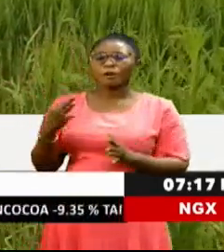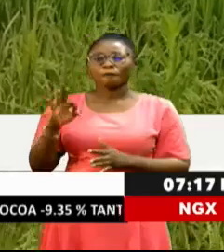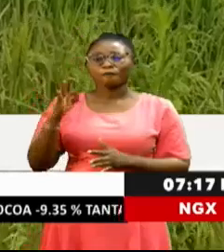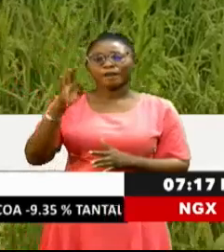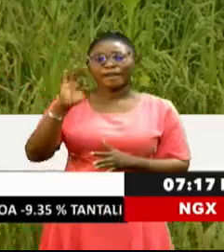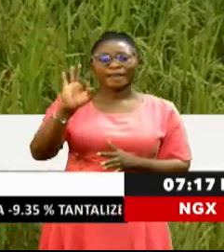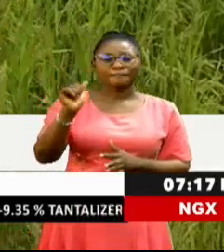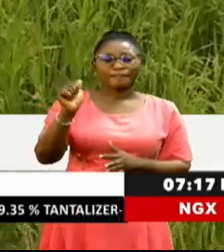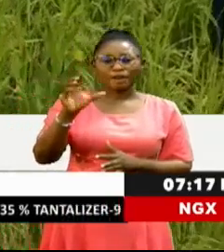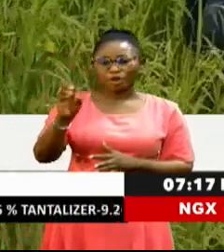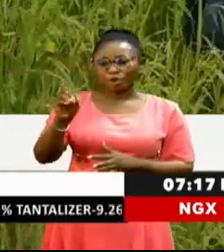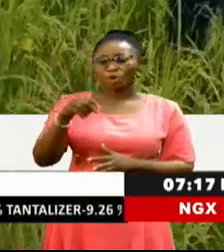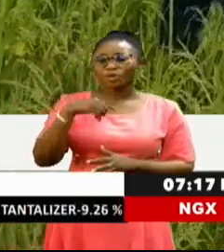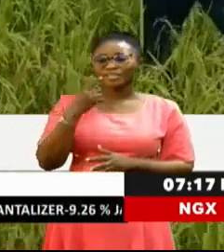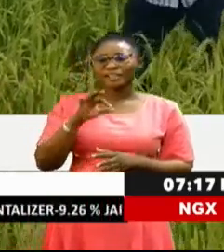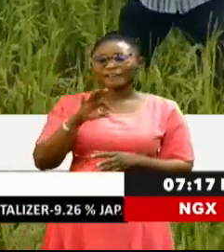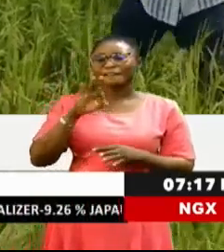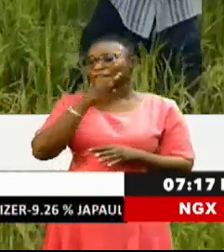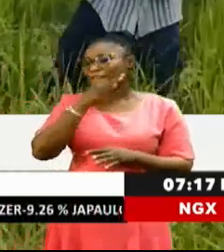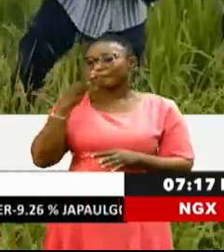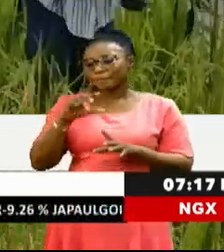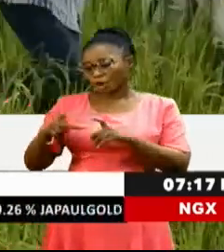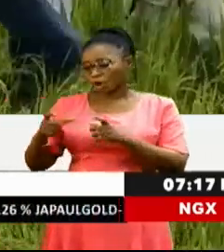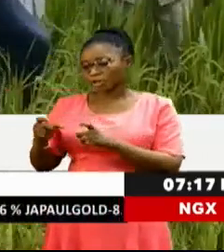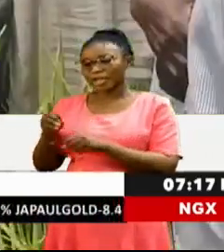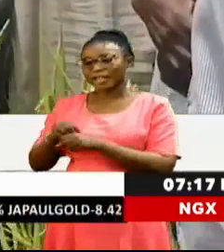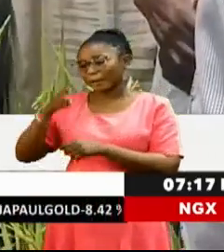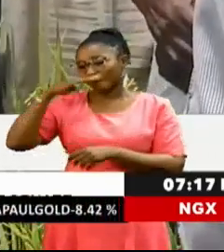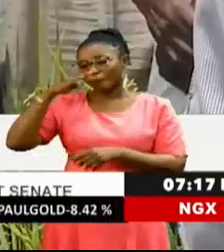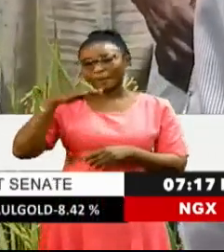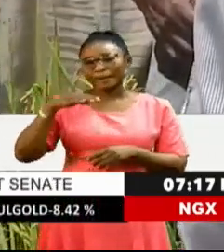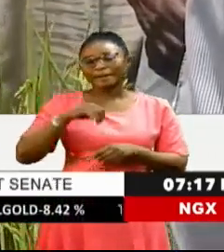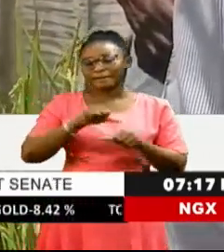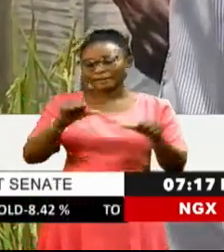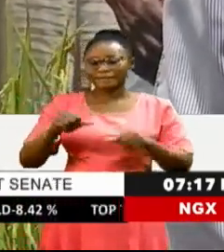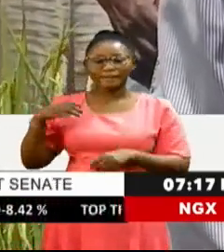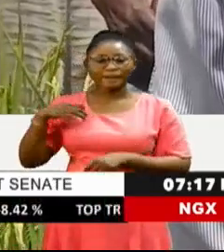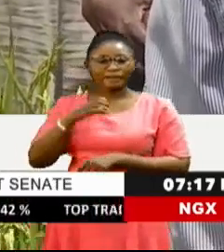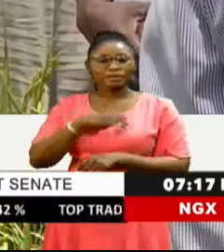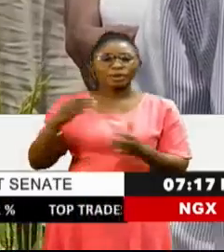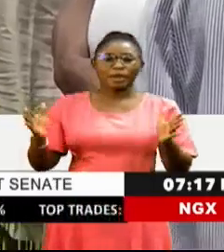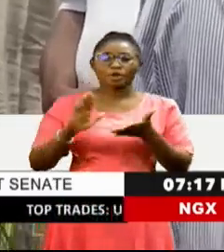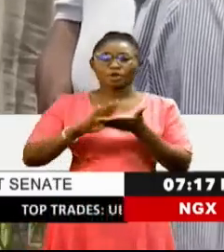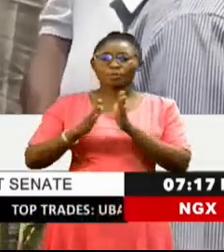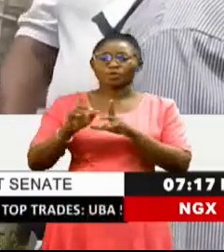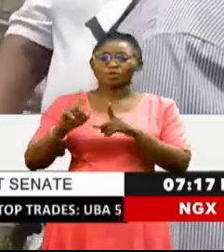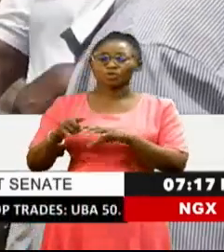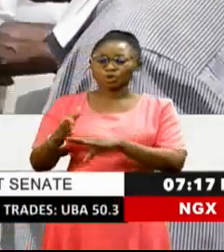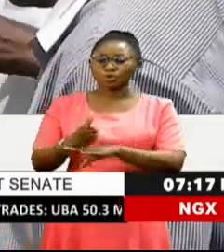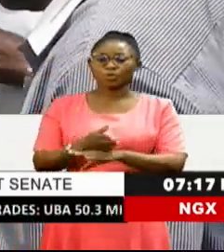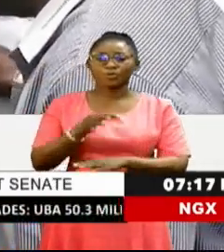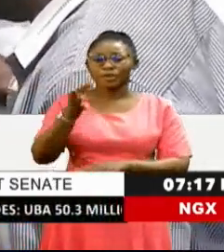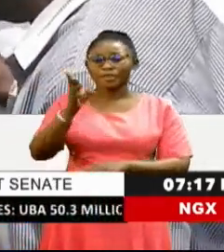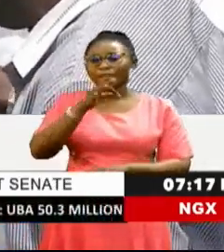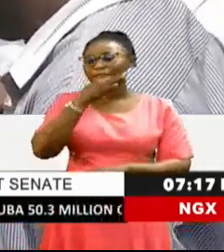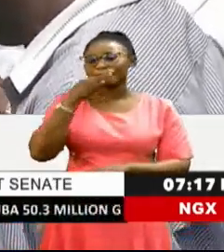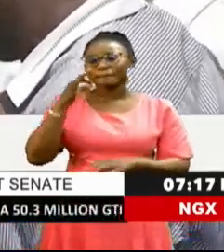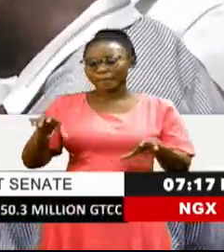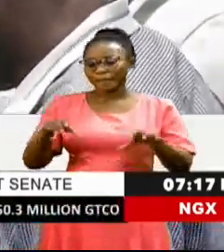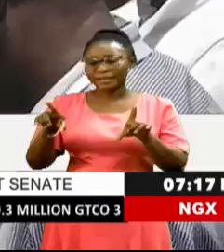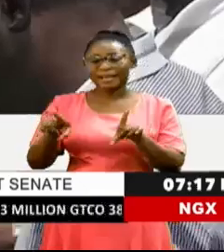visited a farming cluster in Buari Area Council. He encouraged the community to enhance their farming activities as